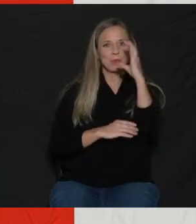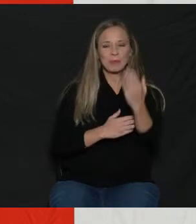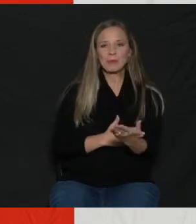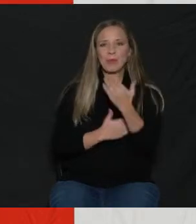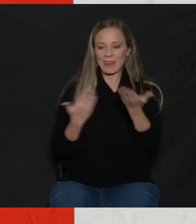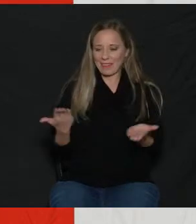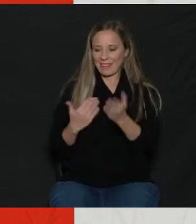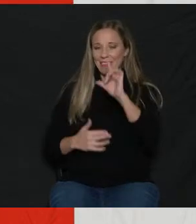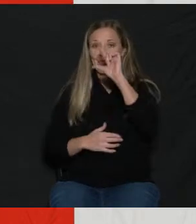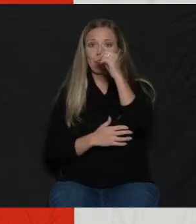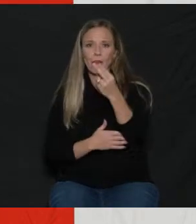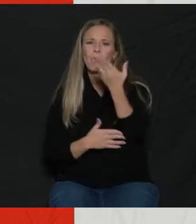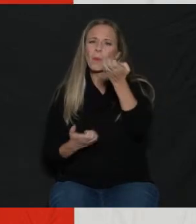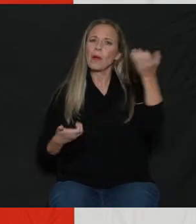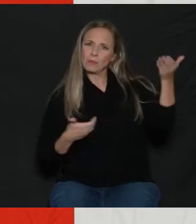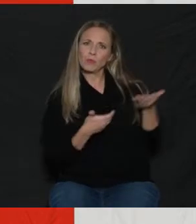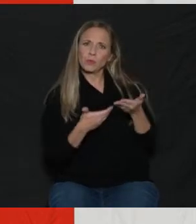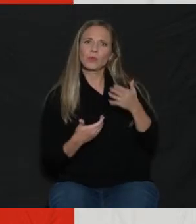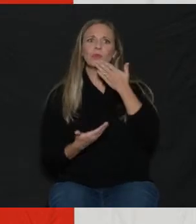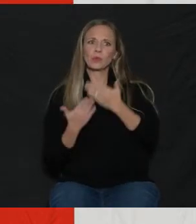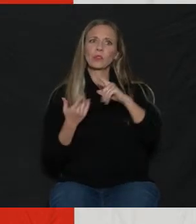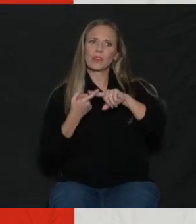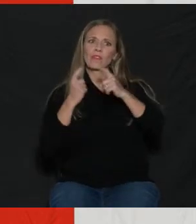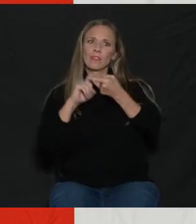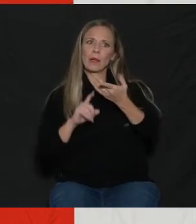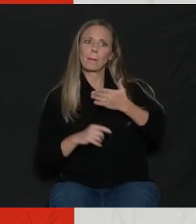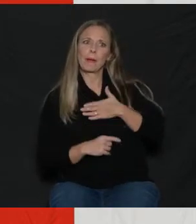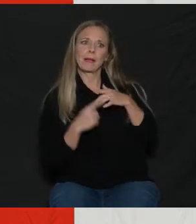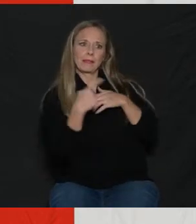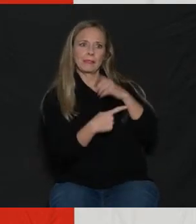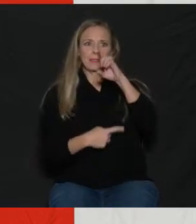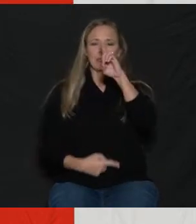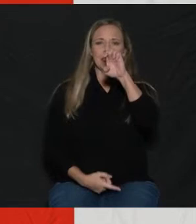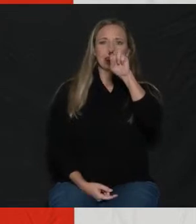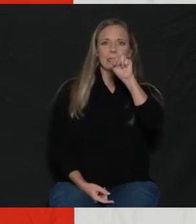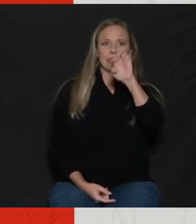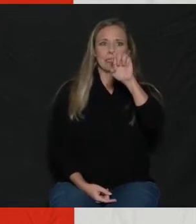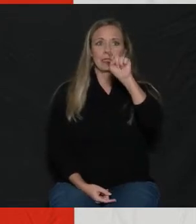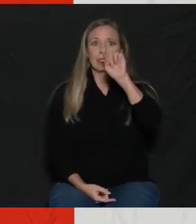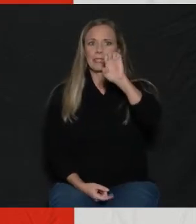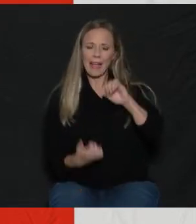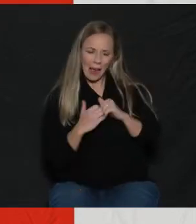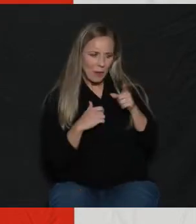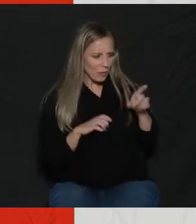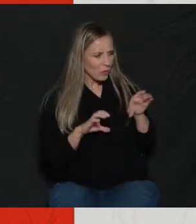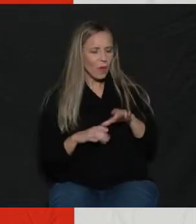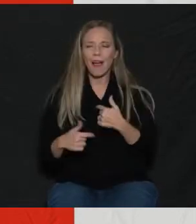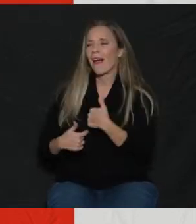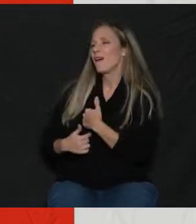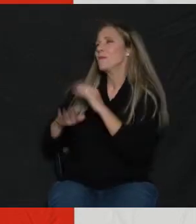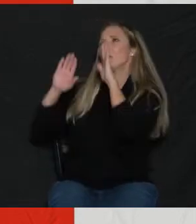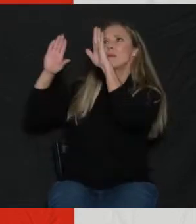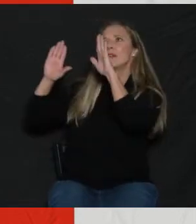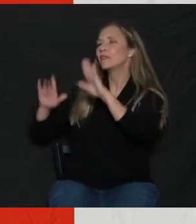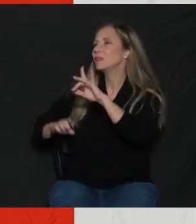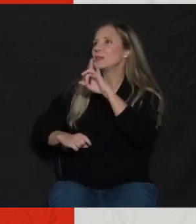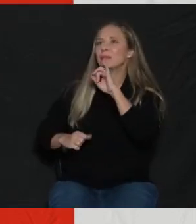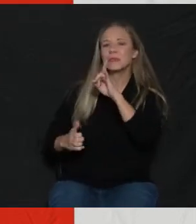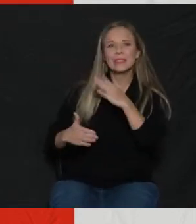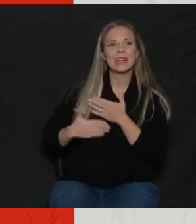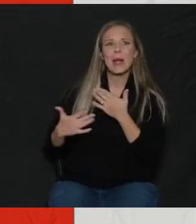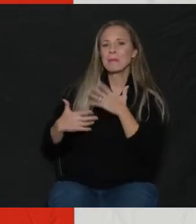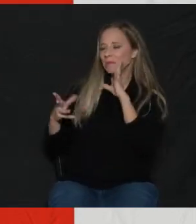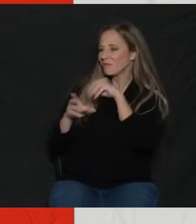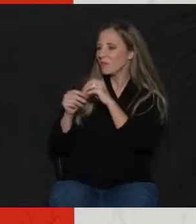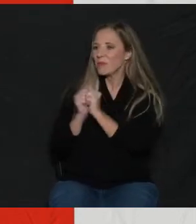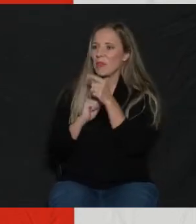Long Hollow. Let me introduce you to a good friend of mine, Miss Danette. Danette, how are you doing this Christmas morning? I am doing wonderfully, and I'm so glad to be with you on